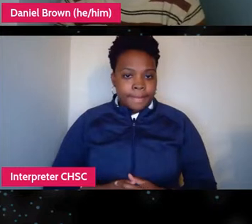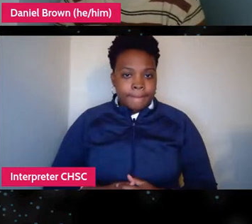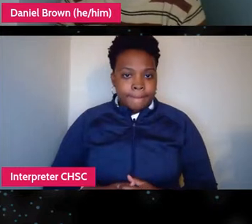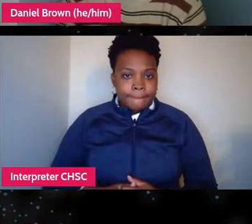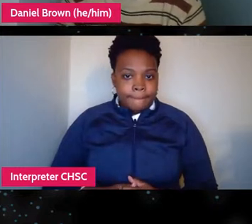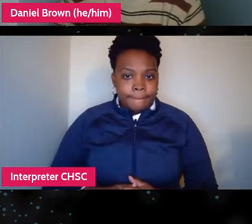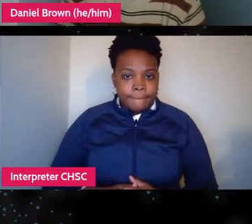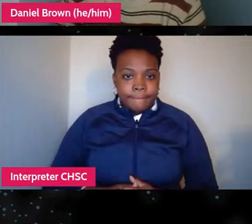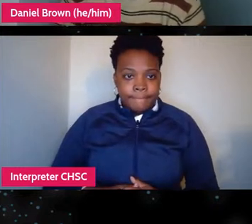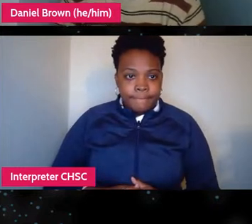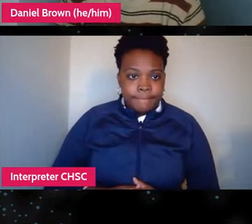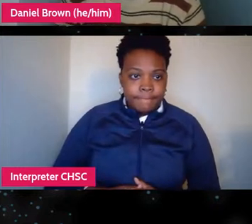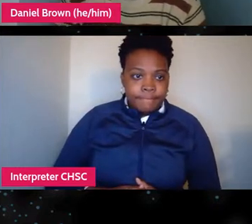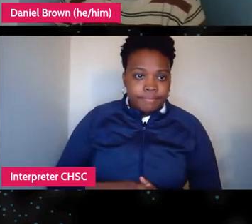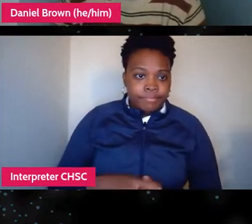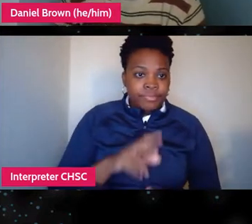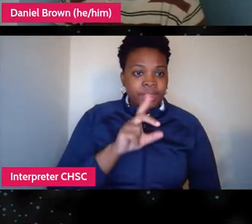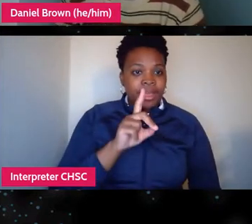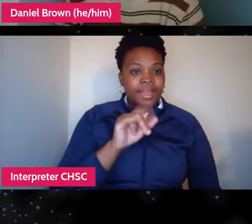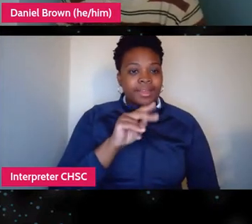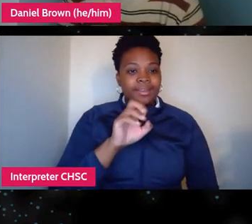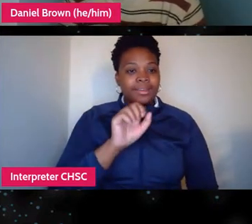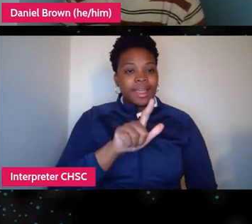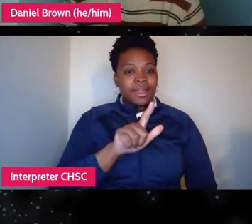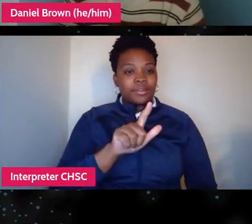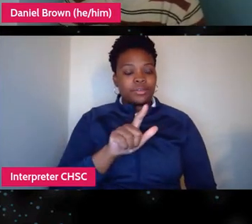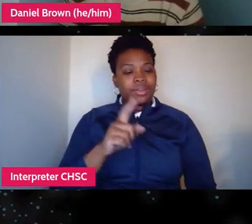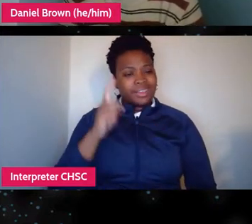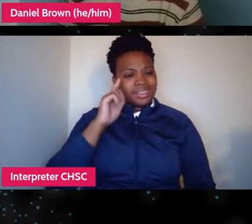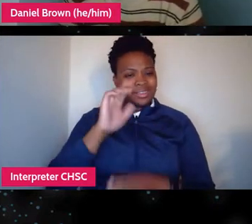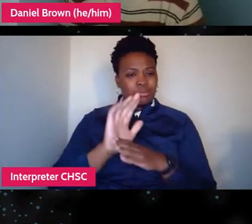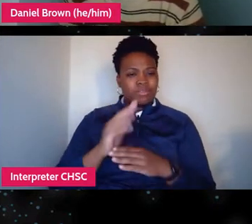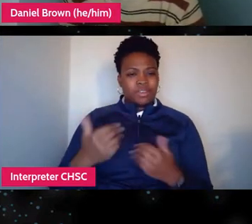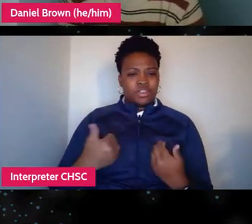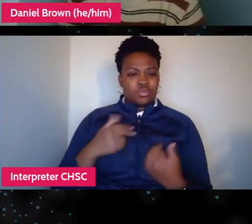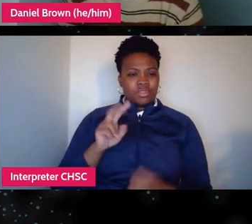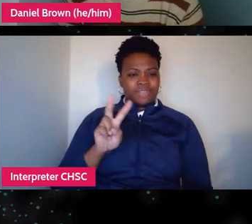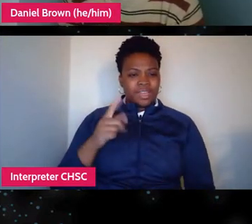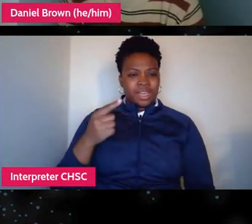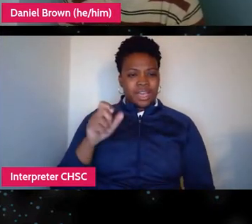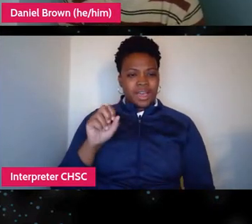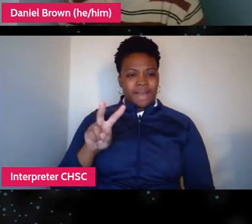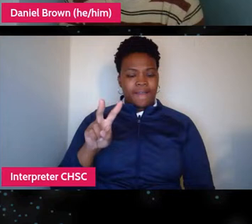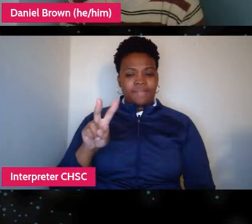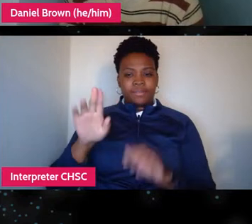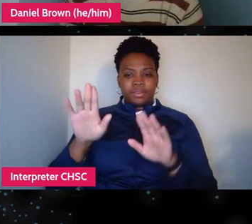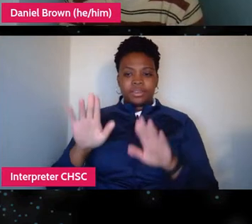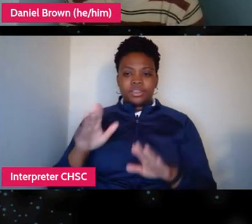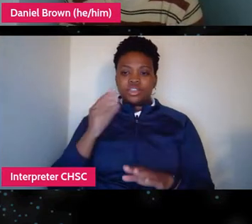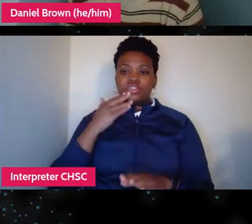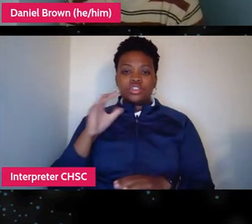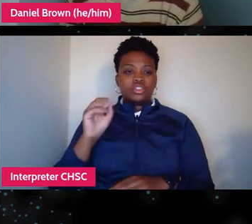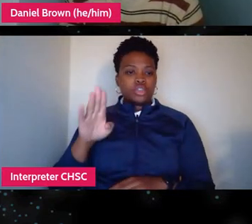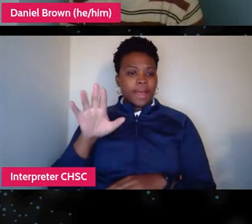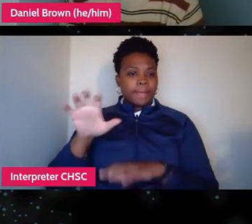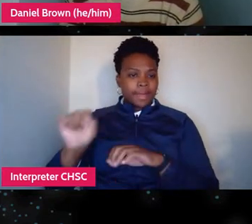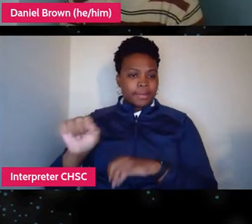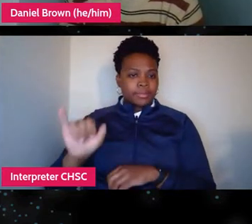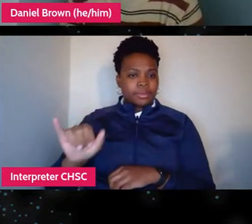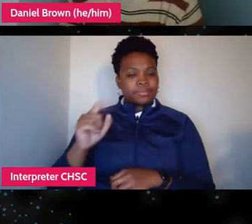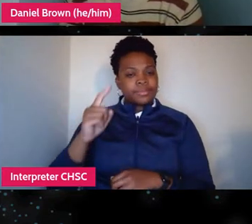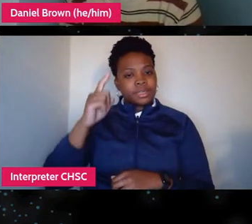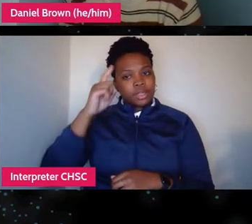Absolutely. And I think that the movie Youth v. Gov did an excellent job capturing that. It was thought-provoking,